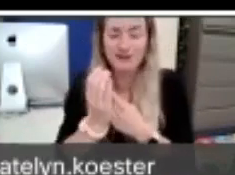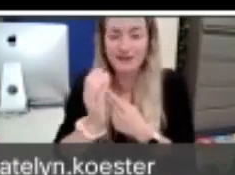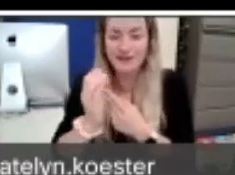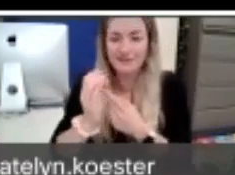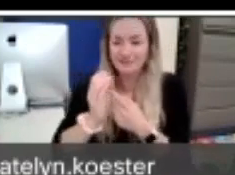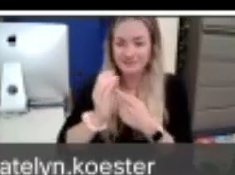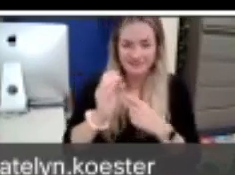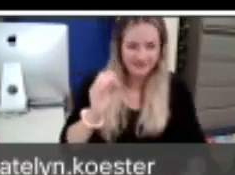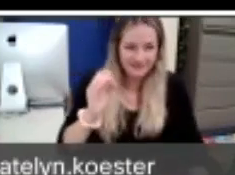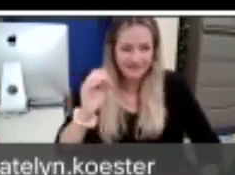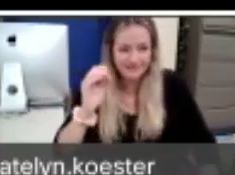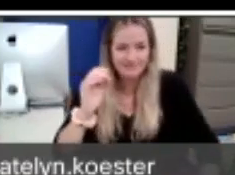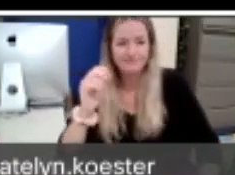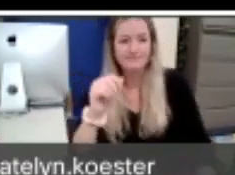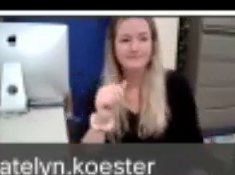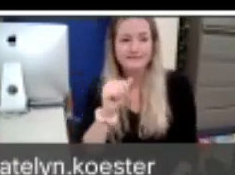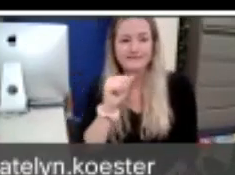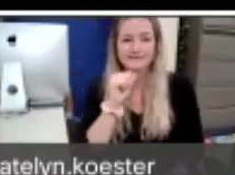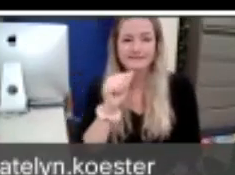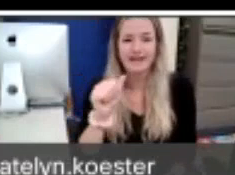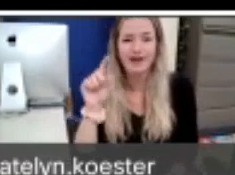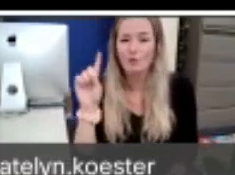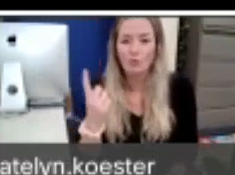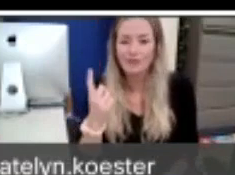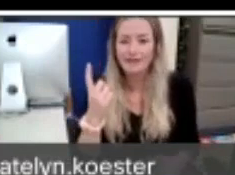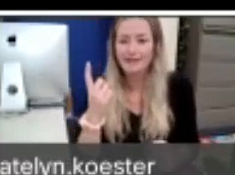Okay, so understanding deaf culture.